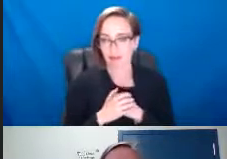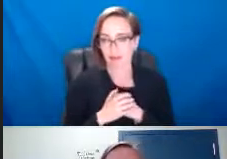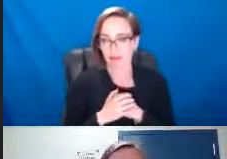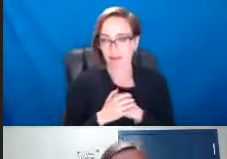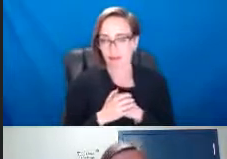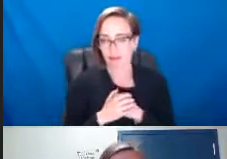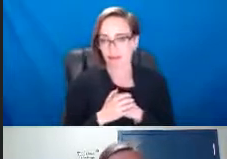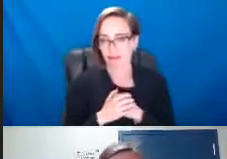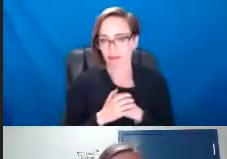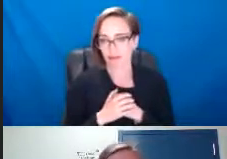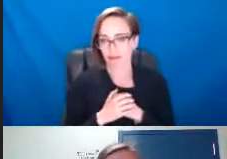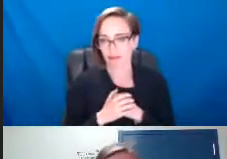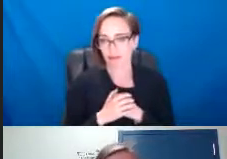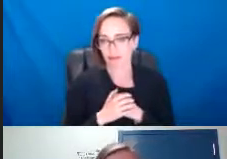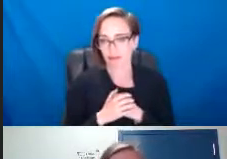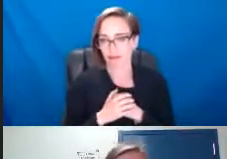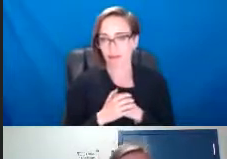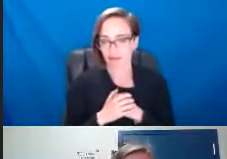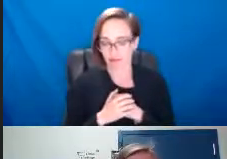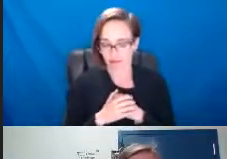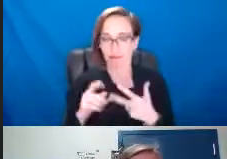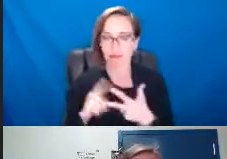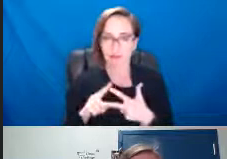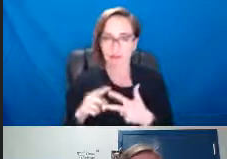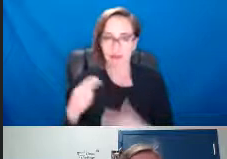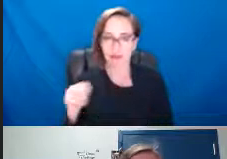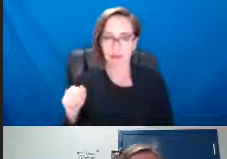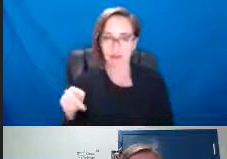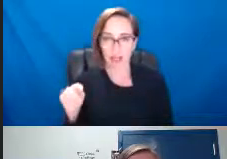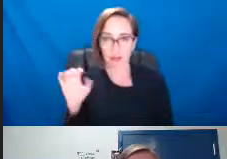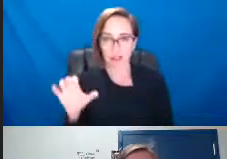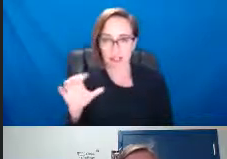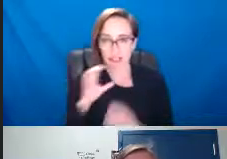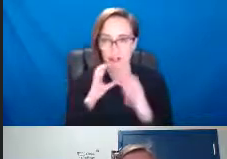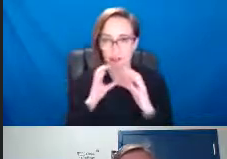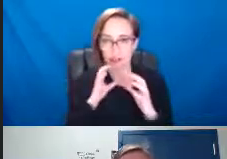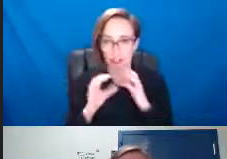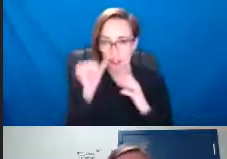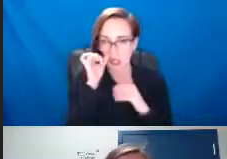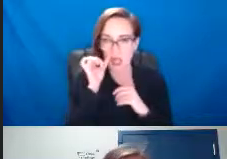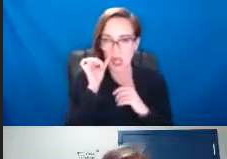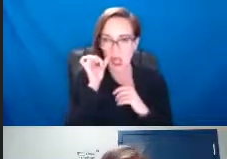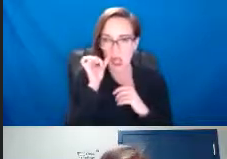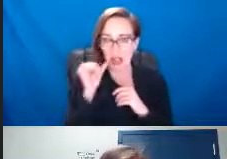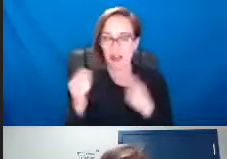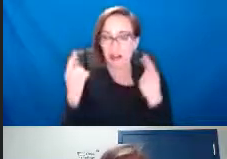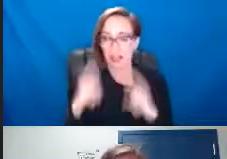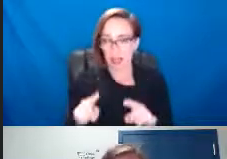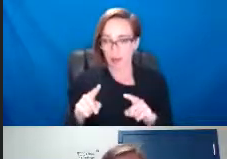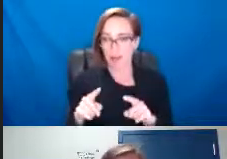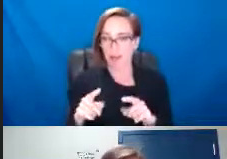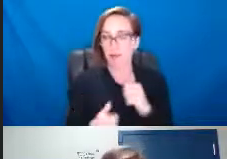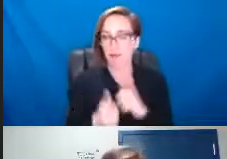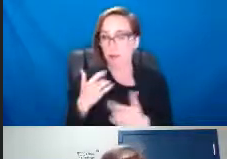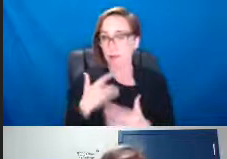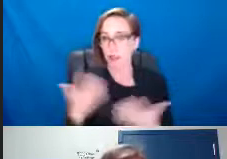out, because there is a little difference here. Haptic communication, we are looking at the communication happens mostly